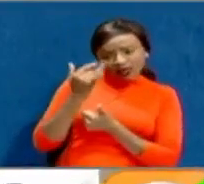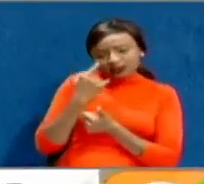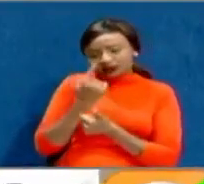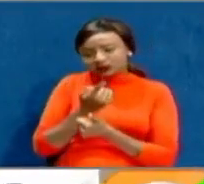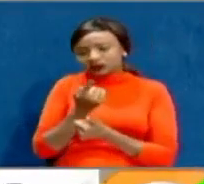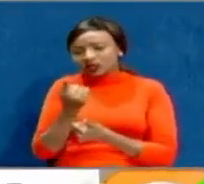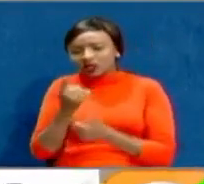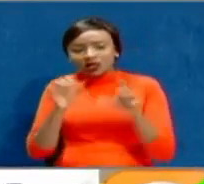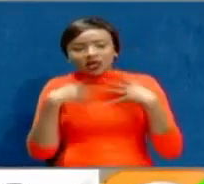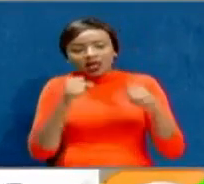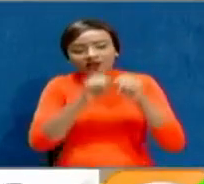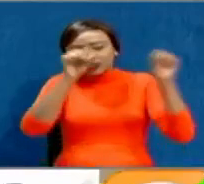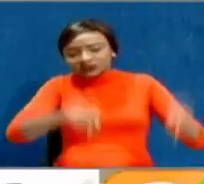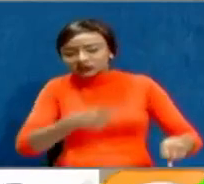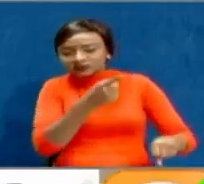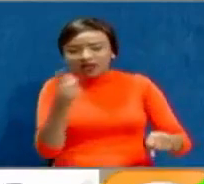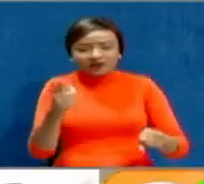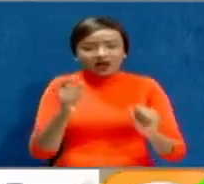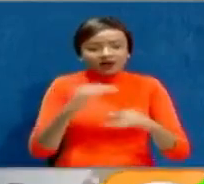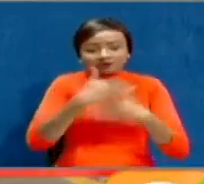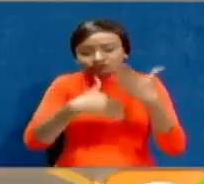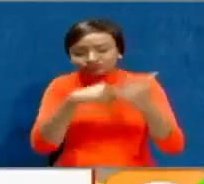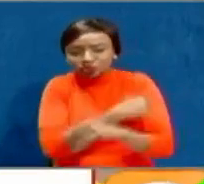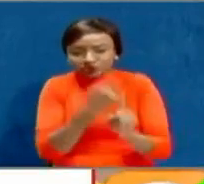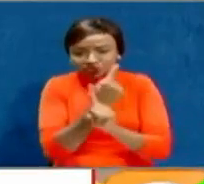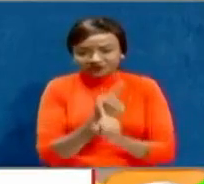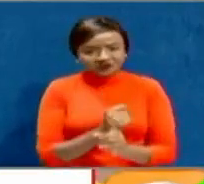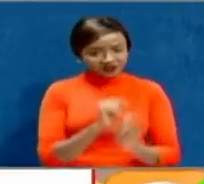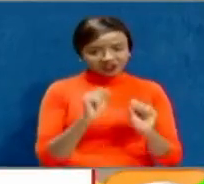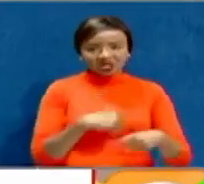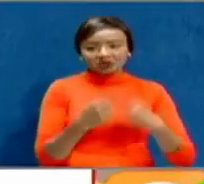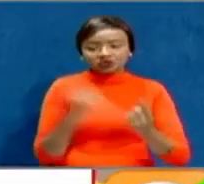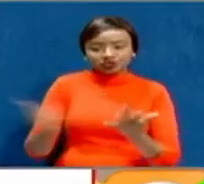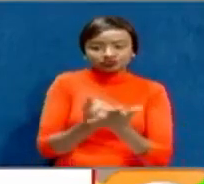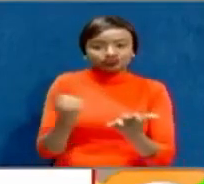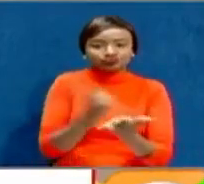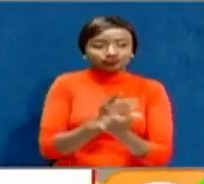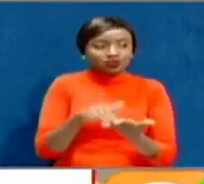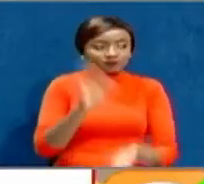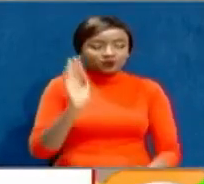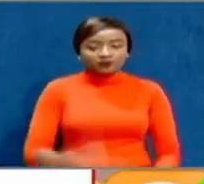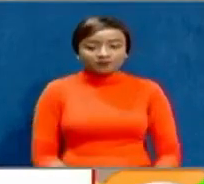are stretched from time to time. Elfas Lagat, Citizen TV, at the Kenyatta University Hospital.